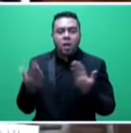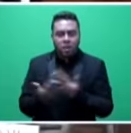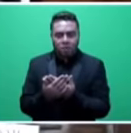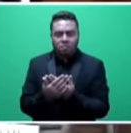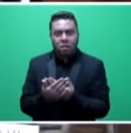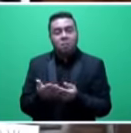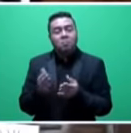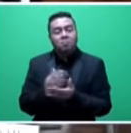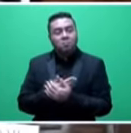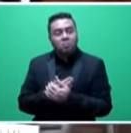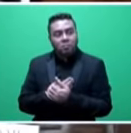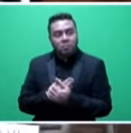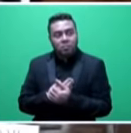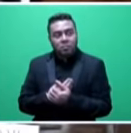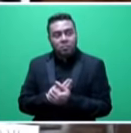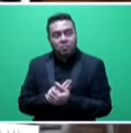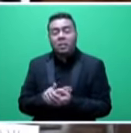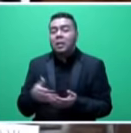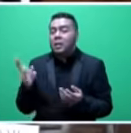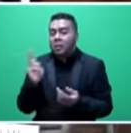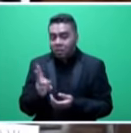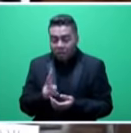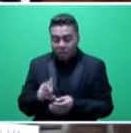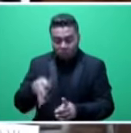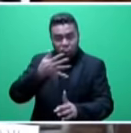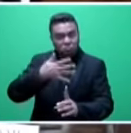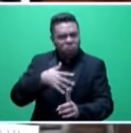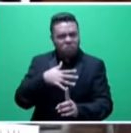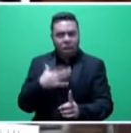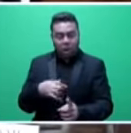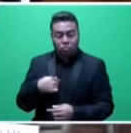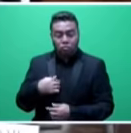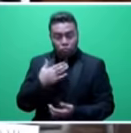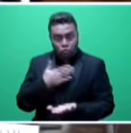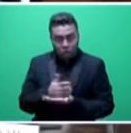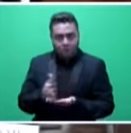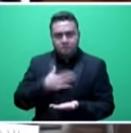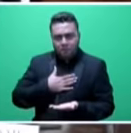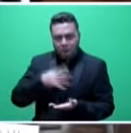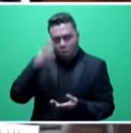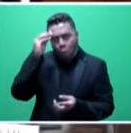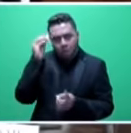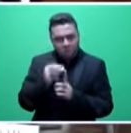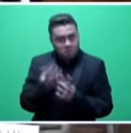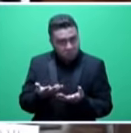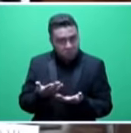nation. Against this backdrop, Mr. Speaker, sir, I share my take on the national